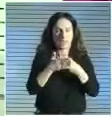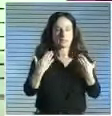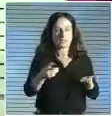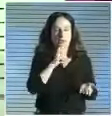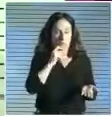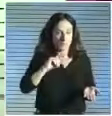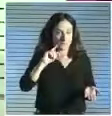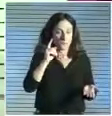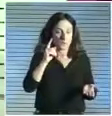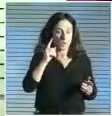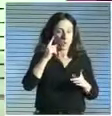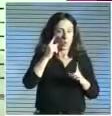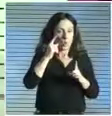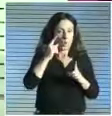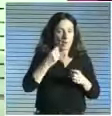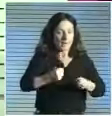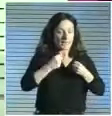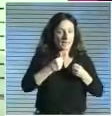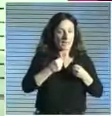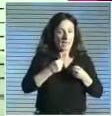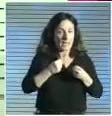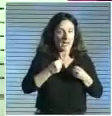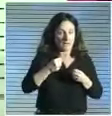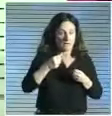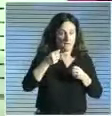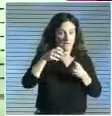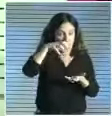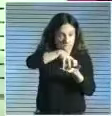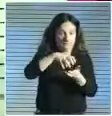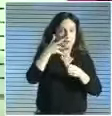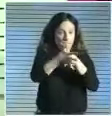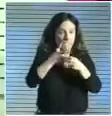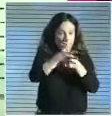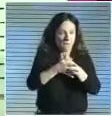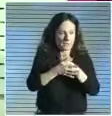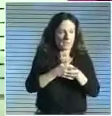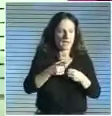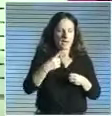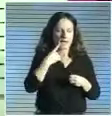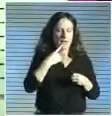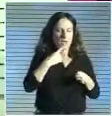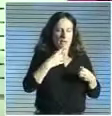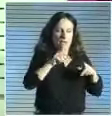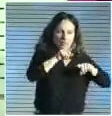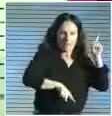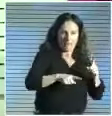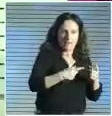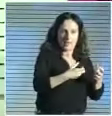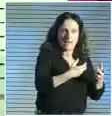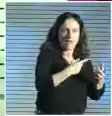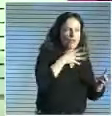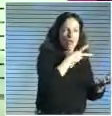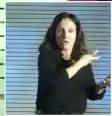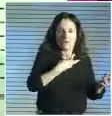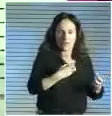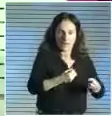facilities, understanding what their energy source is, and then providing them insights and frankly, access to knowledge or